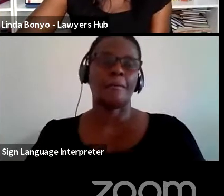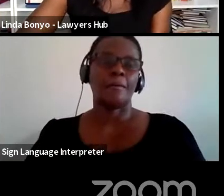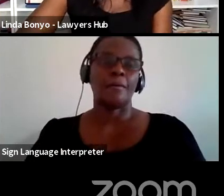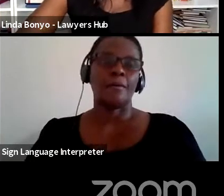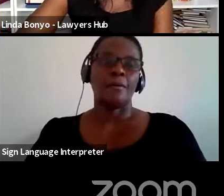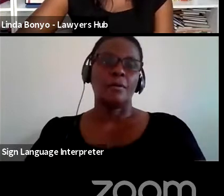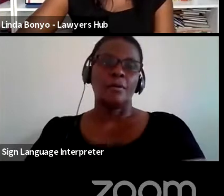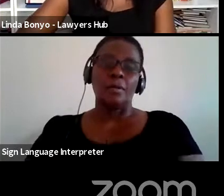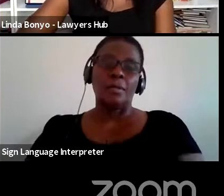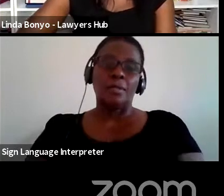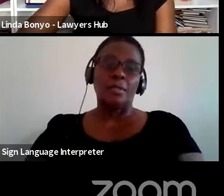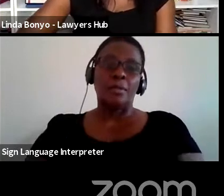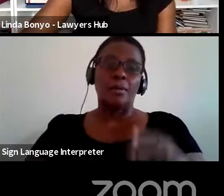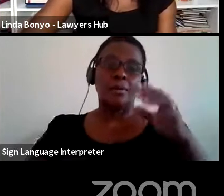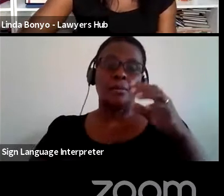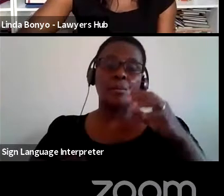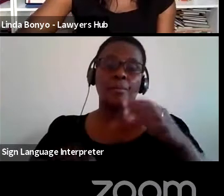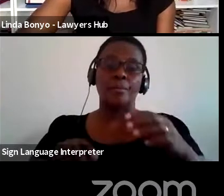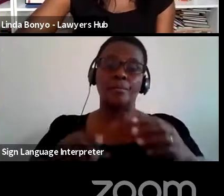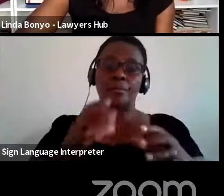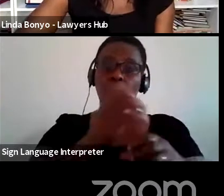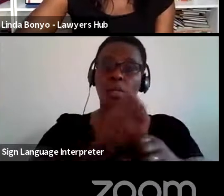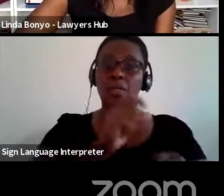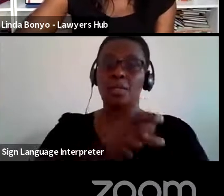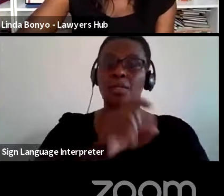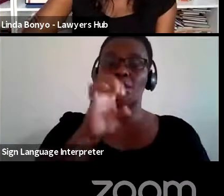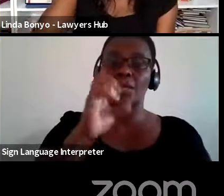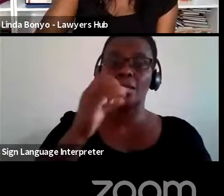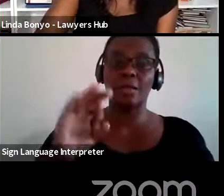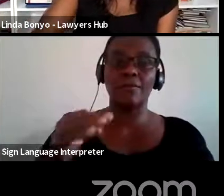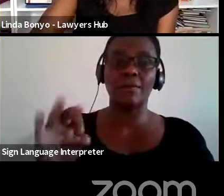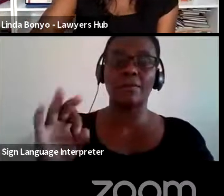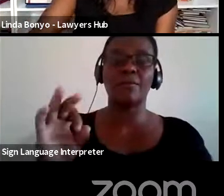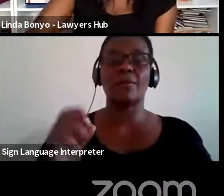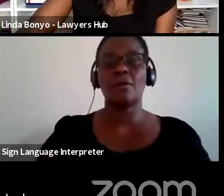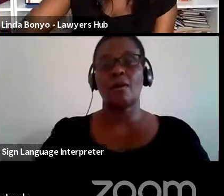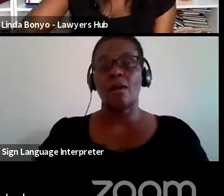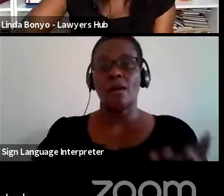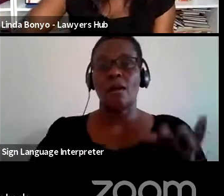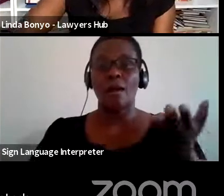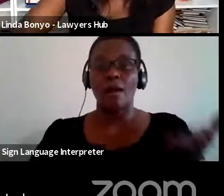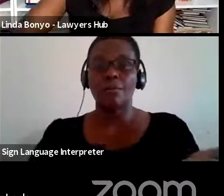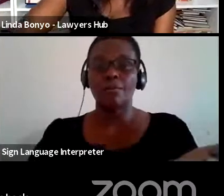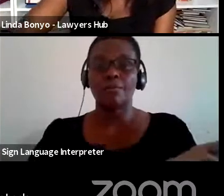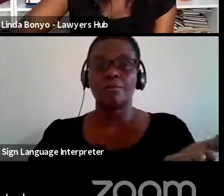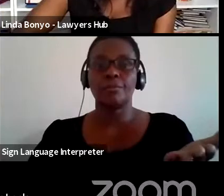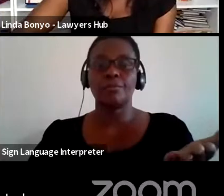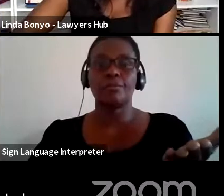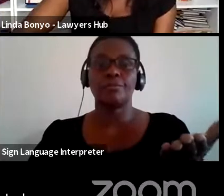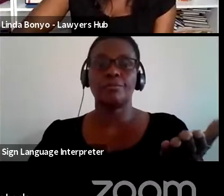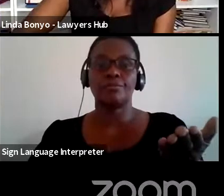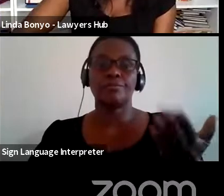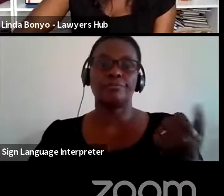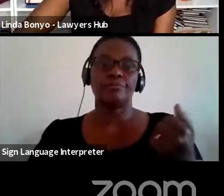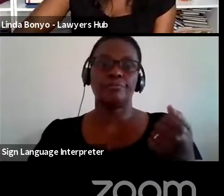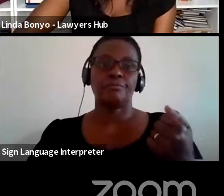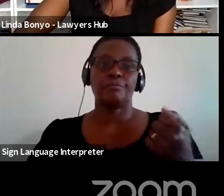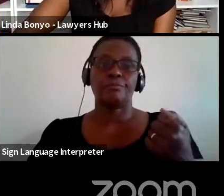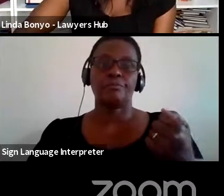some occasional Who Has Your Back report. In 2019, that focused